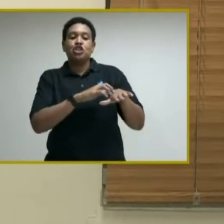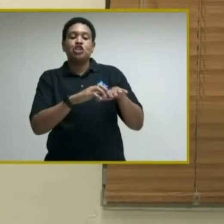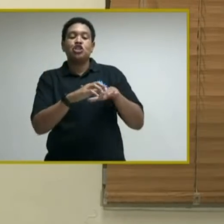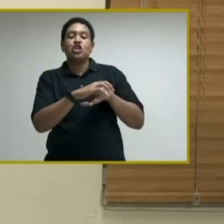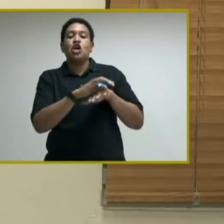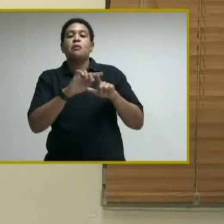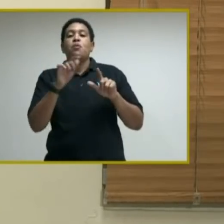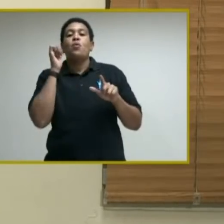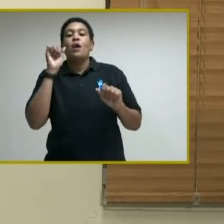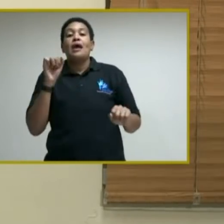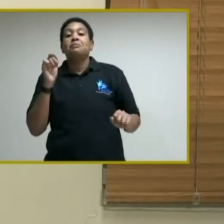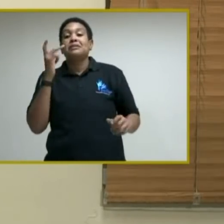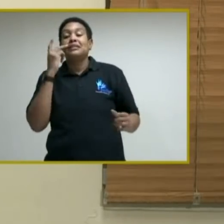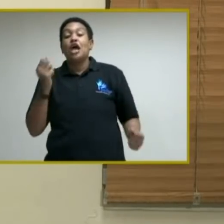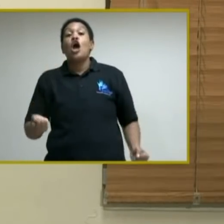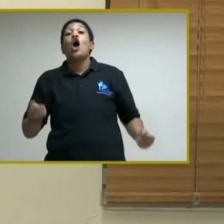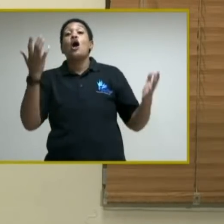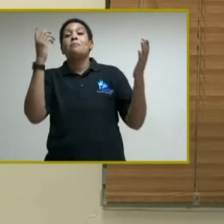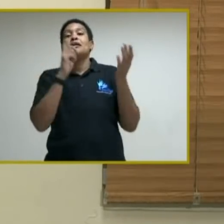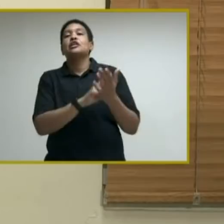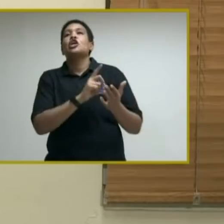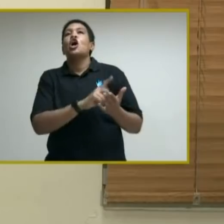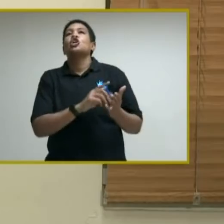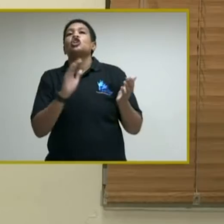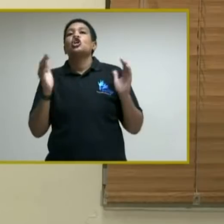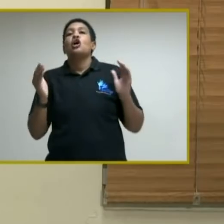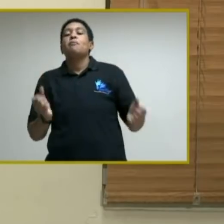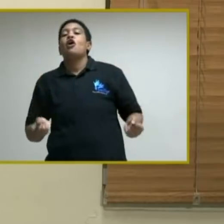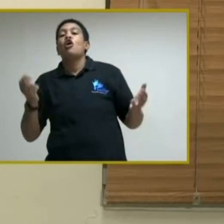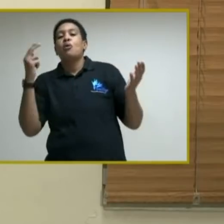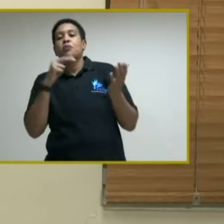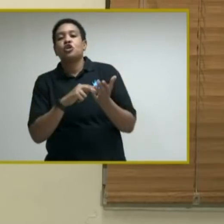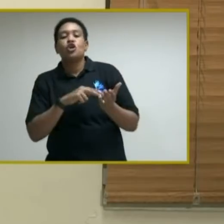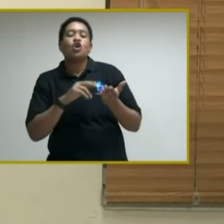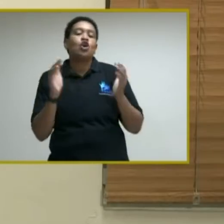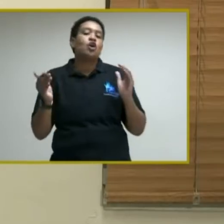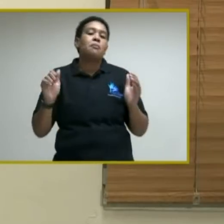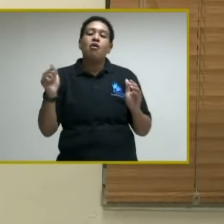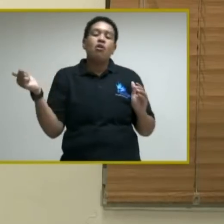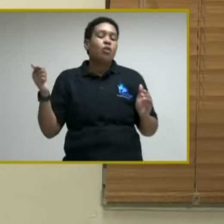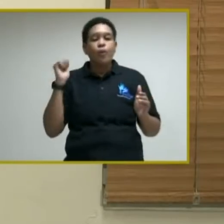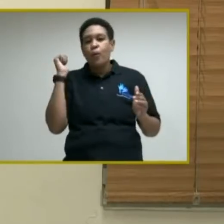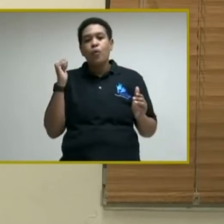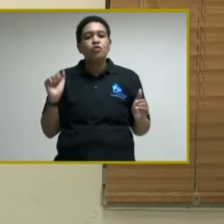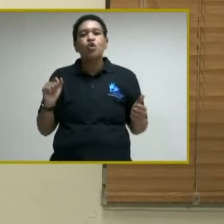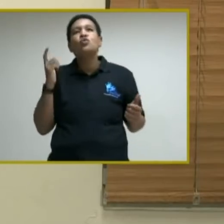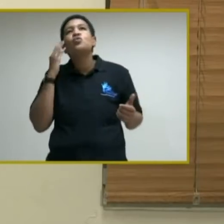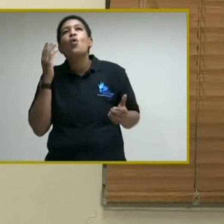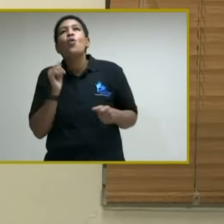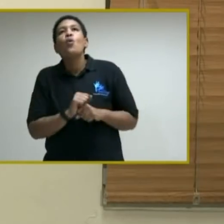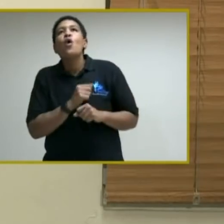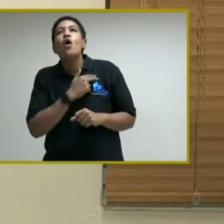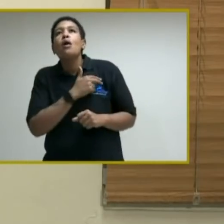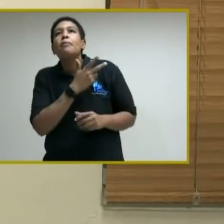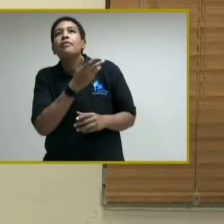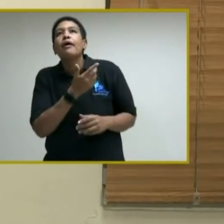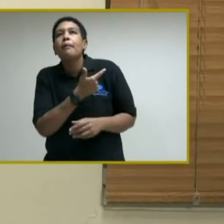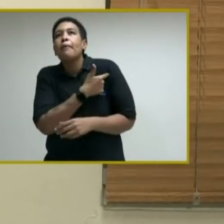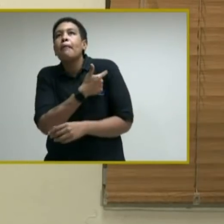be able to see how many doctors versus how many nurses versus other persons.